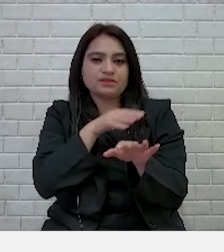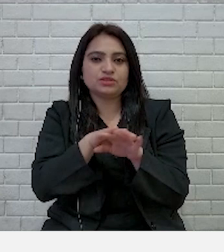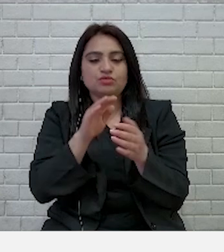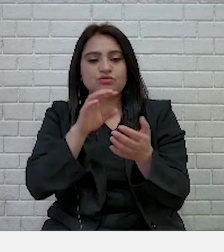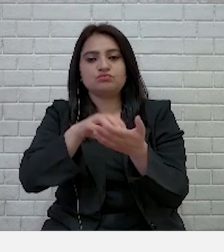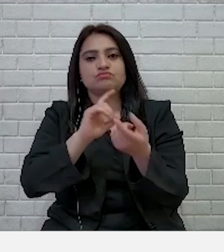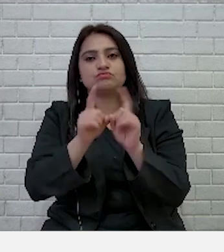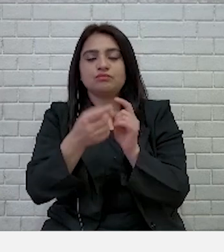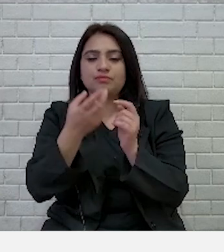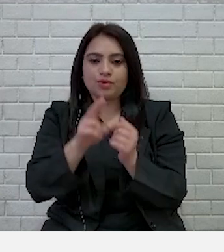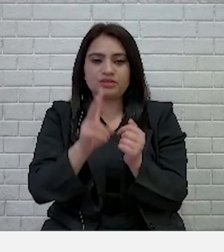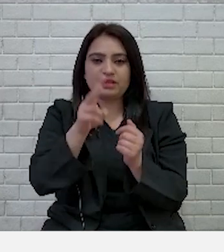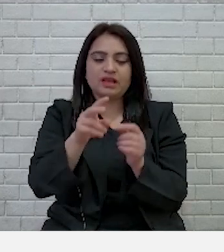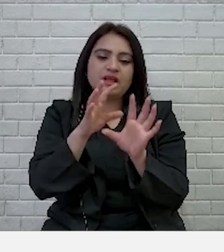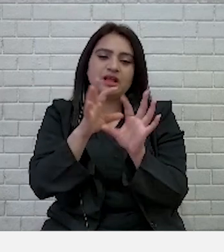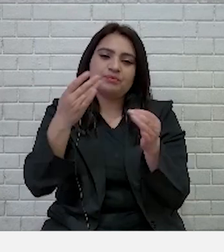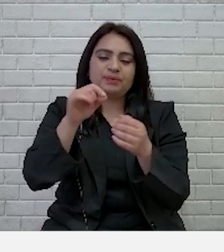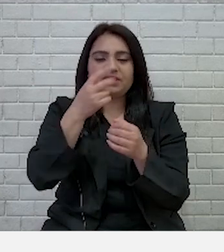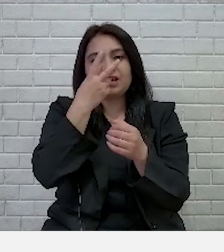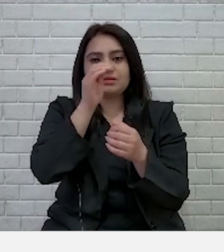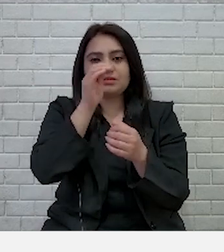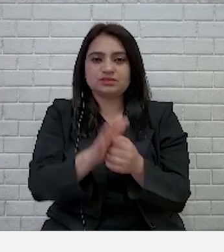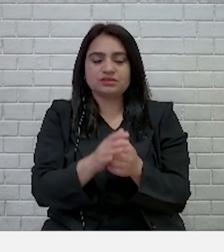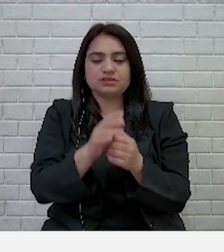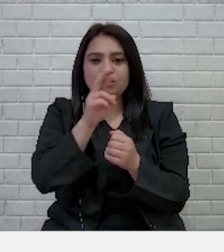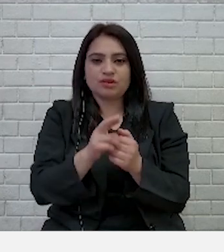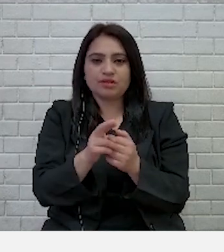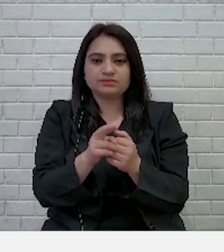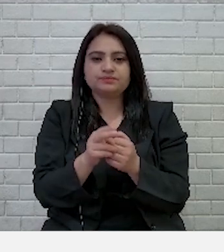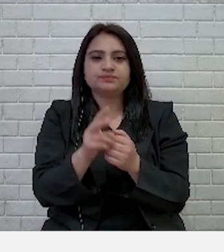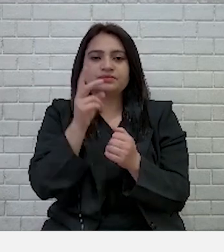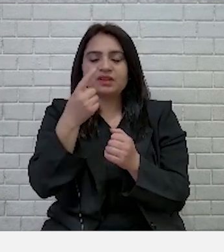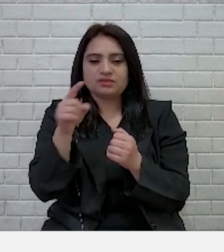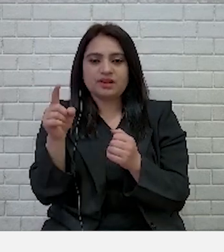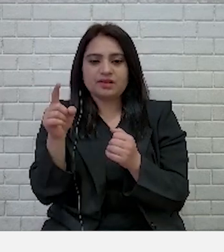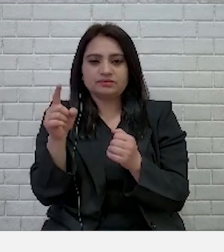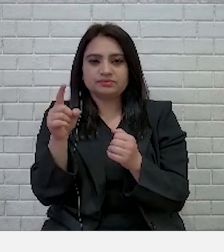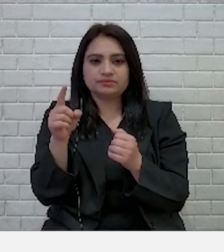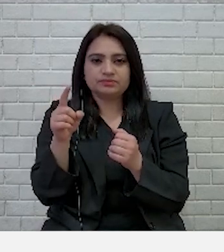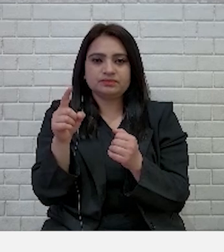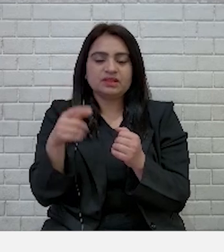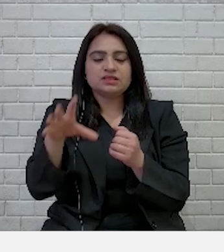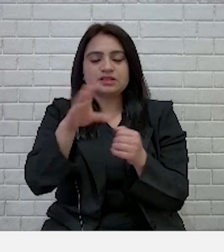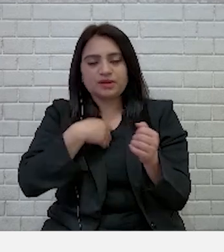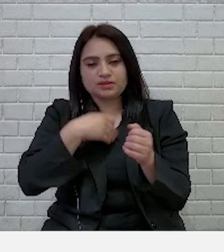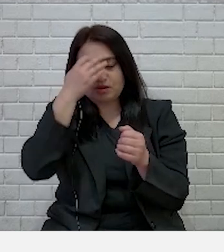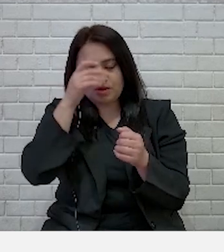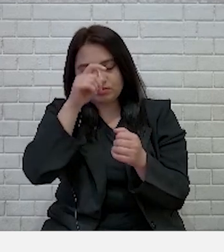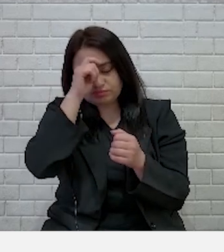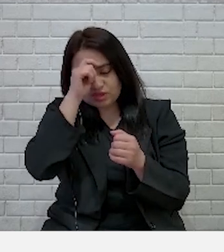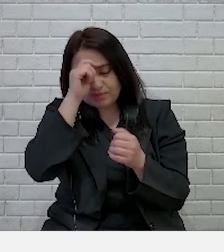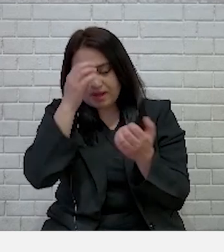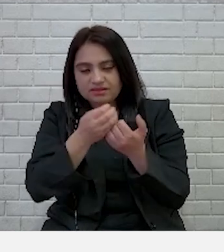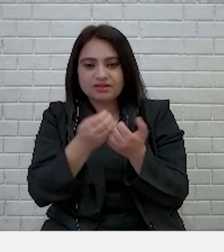and living together in a harmonious manner. So, in short, we can say that in Nepal